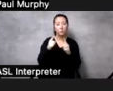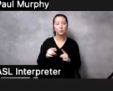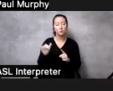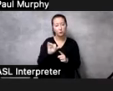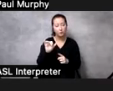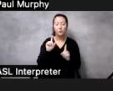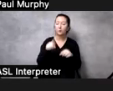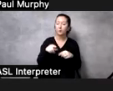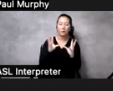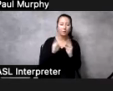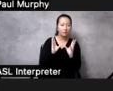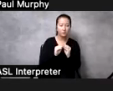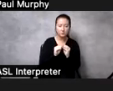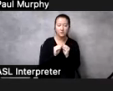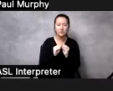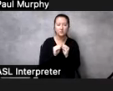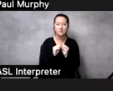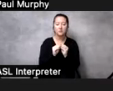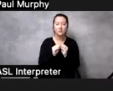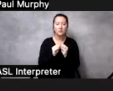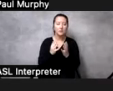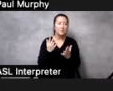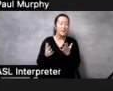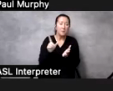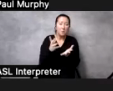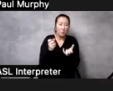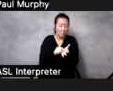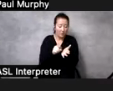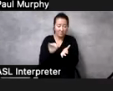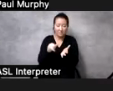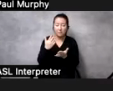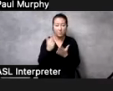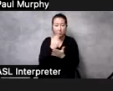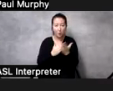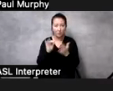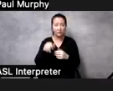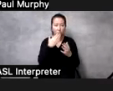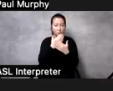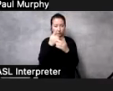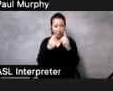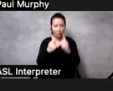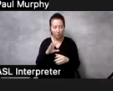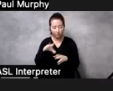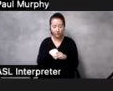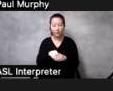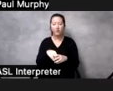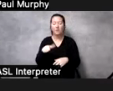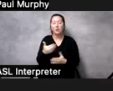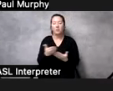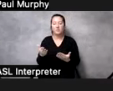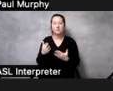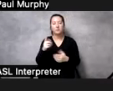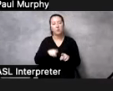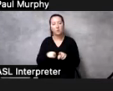attending conferences, you know, if publications are part of it, publishing, and the other sort of pieces to staying on